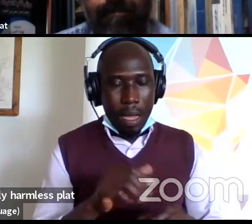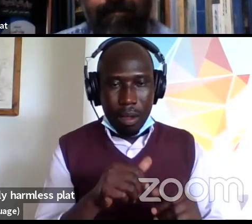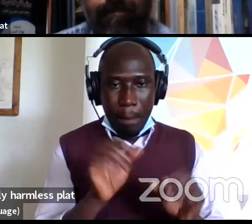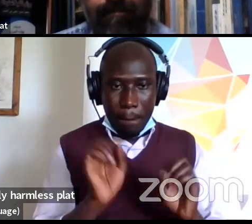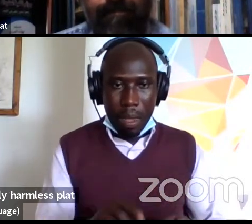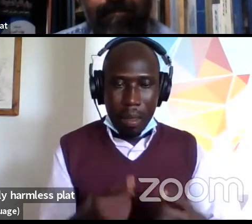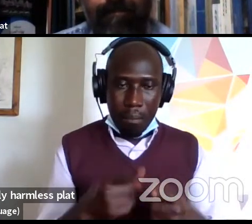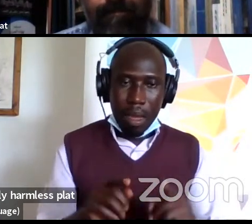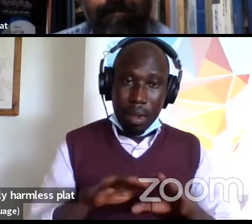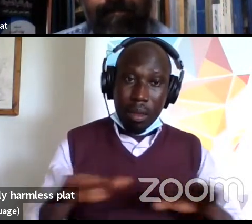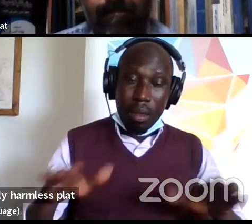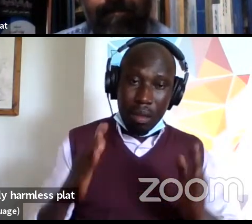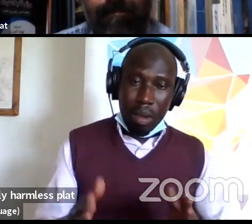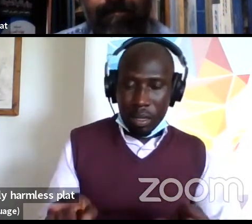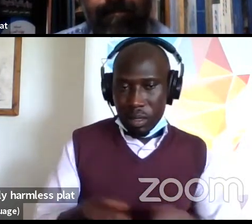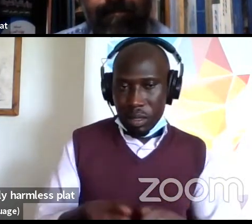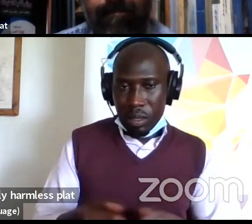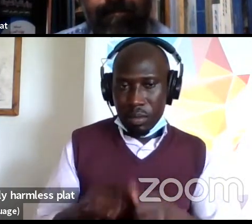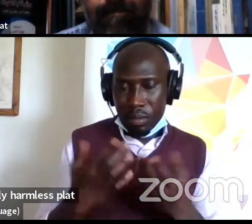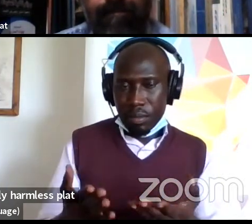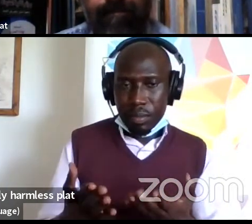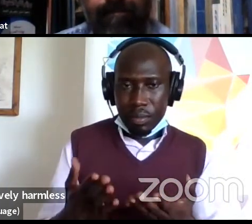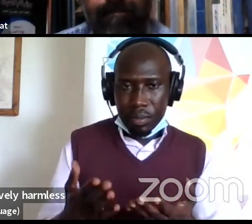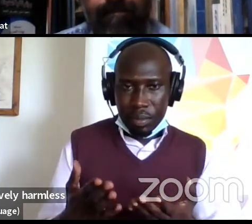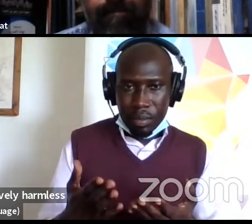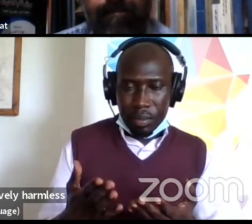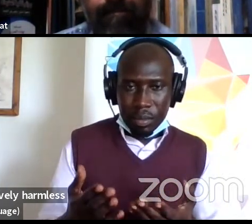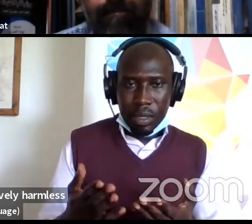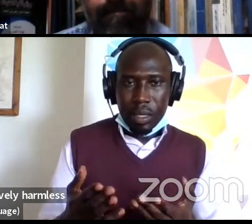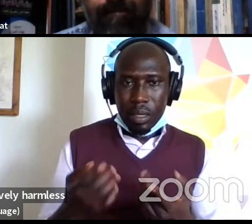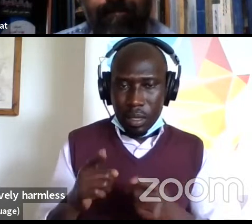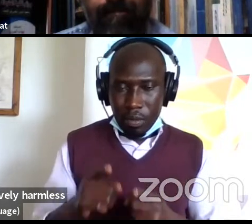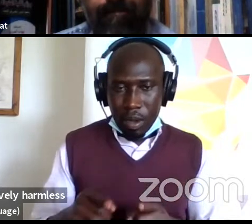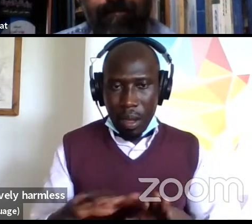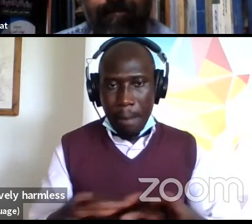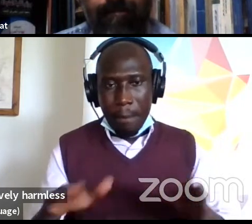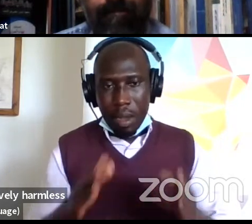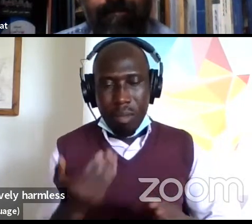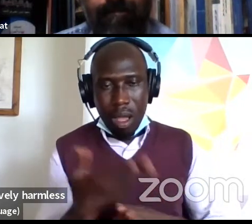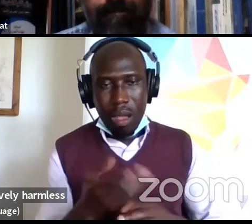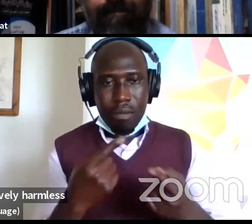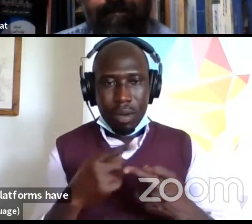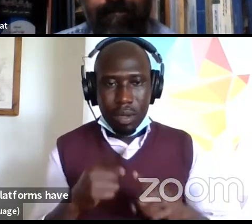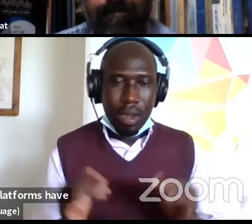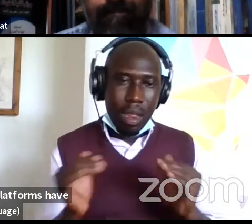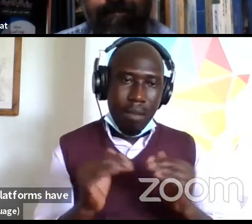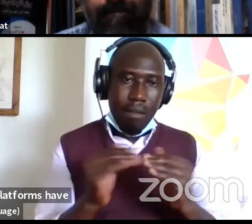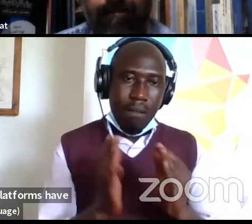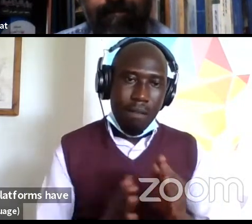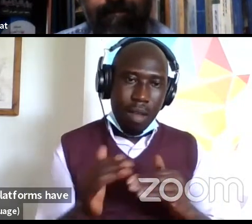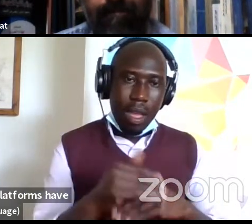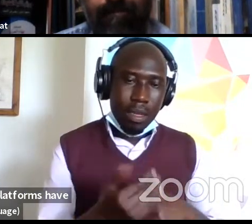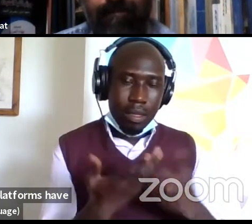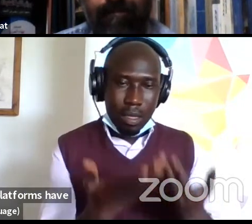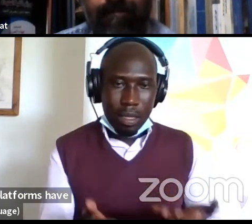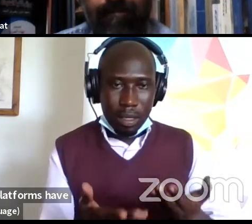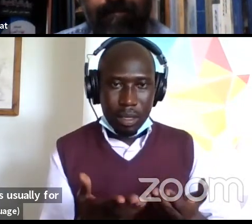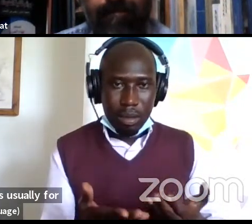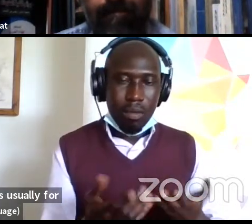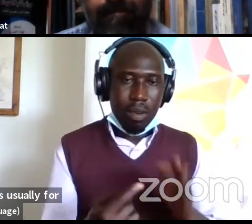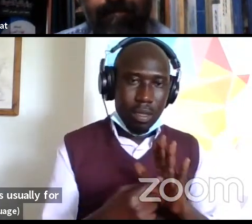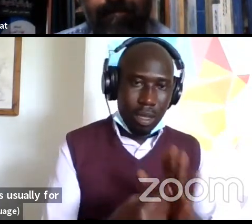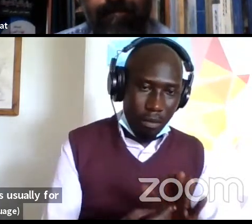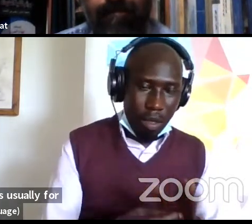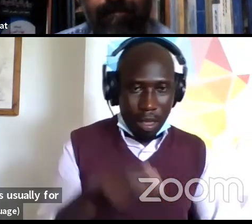platform. That also, different platforms have different levels of access. Like Twitter is usually for the elite, or